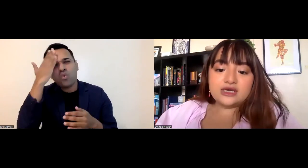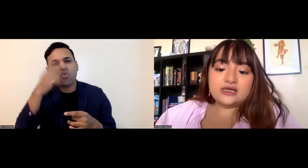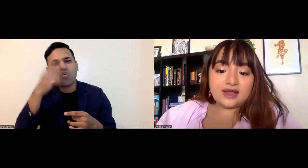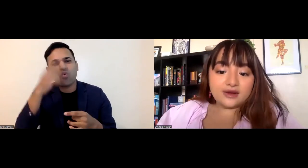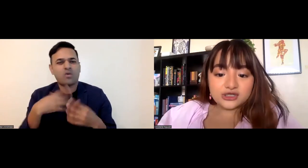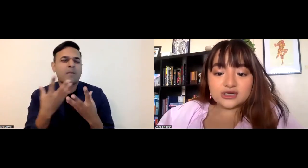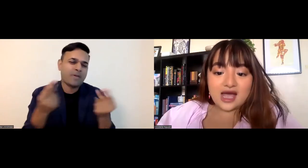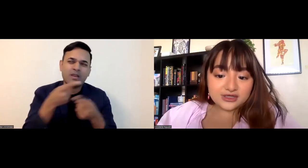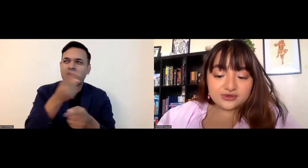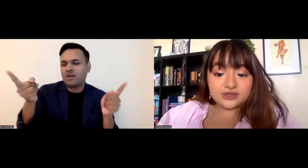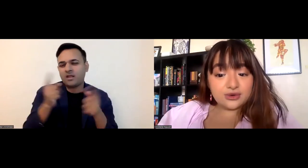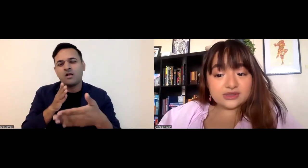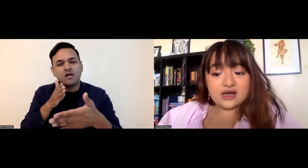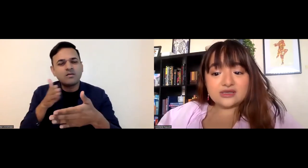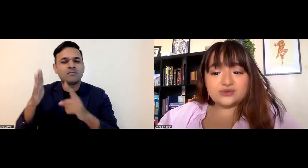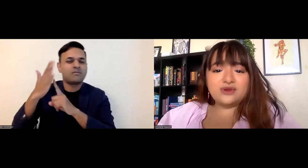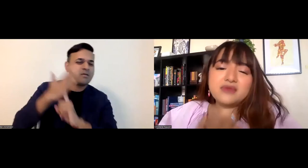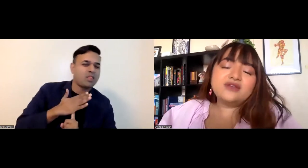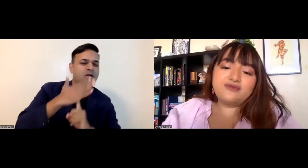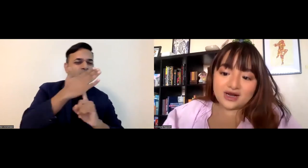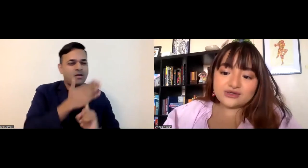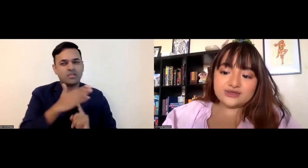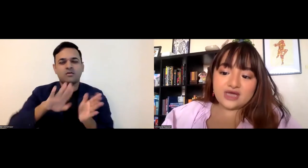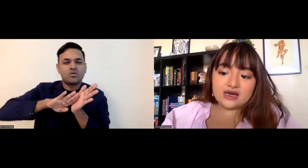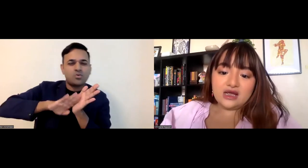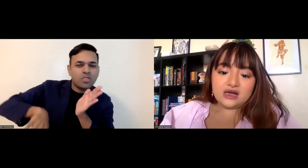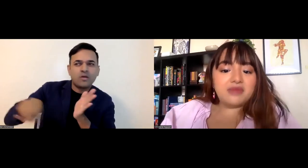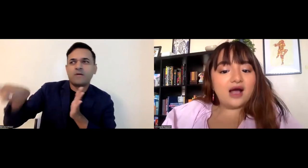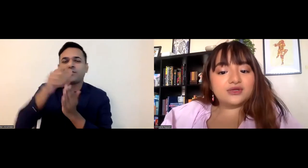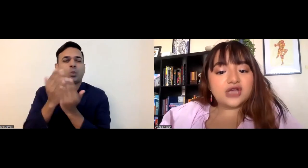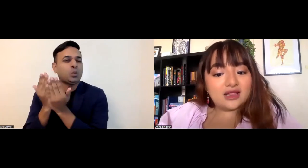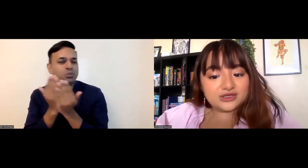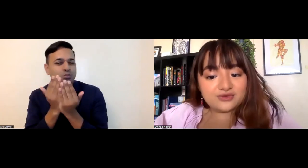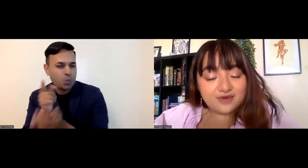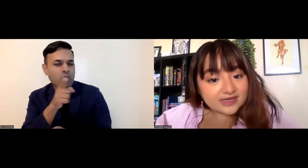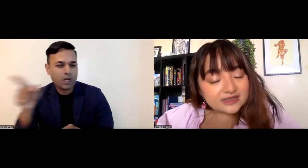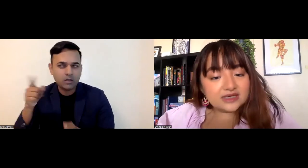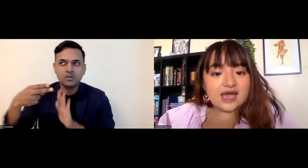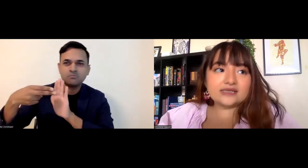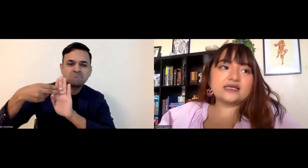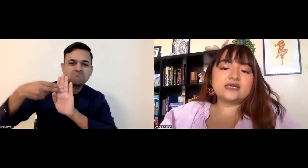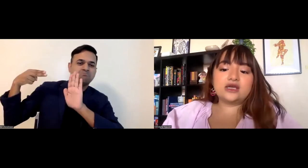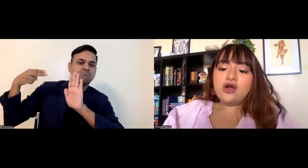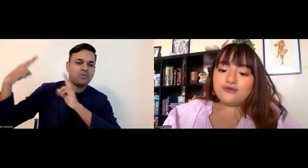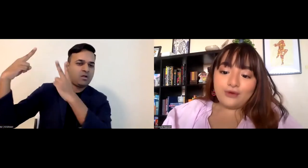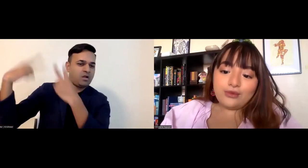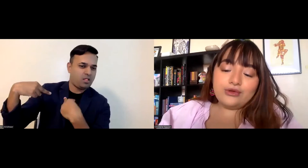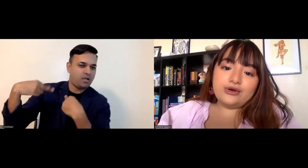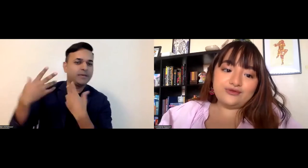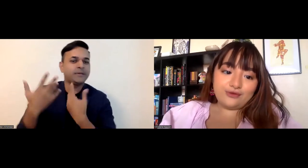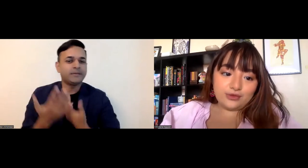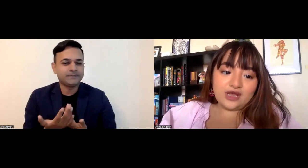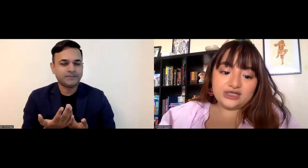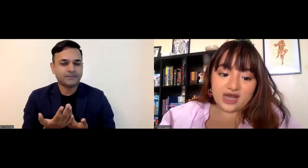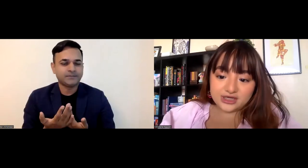Stigma and discriminatory language and attitudes towards us is one of the many factors that compound the challenge we face in accessing formal